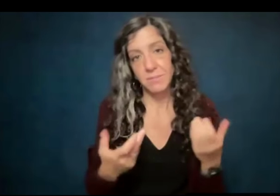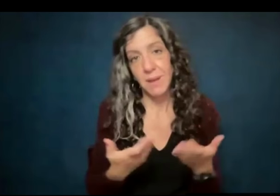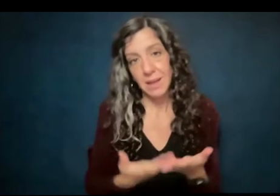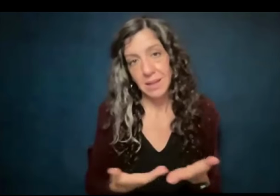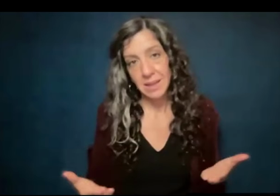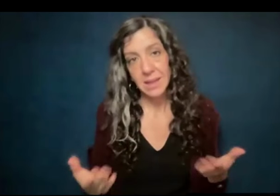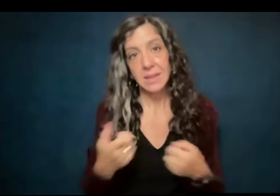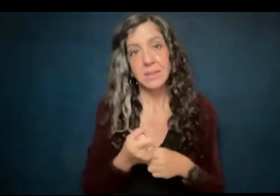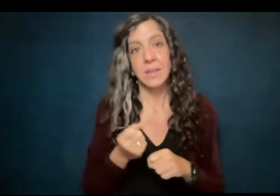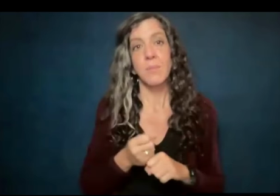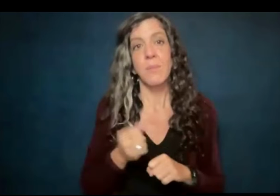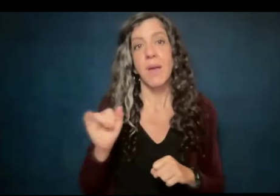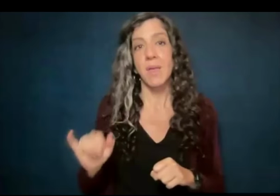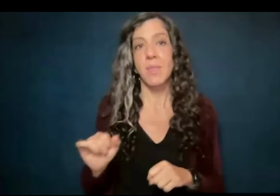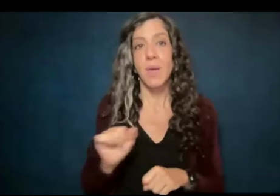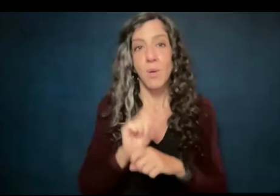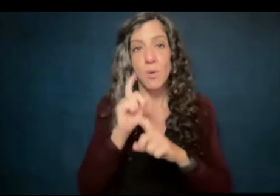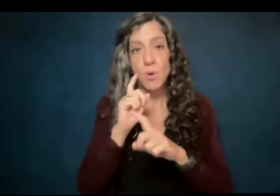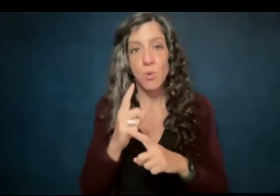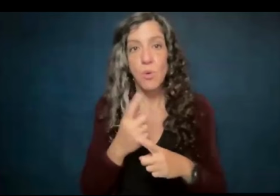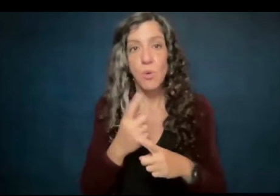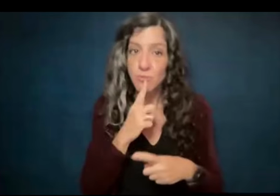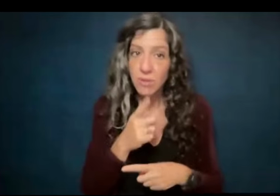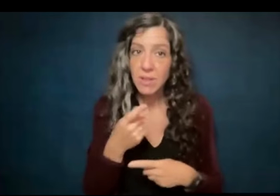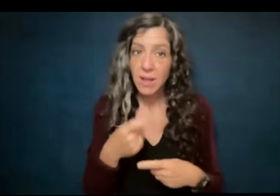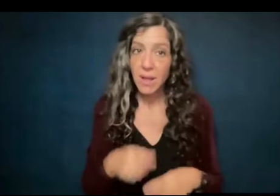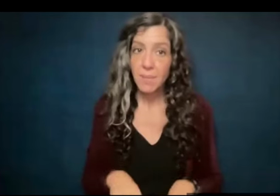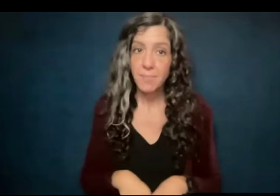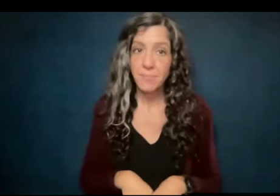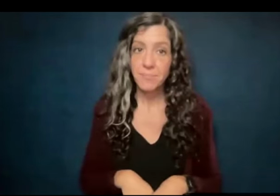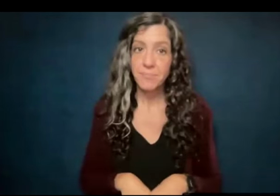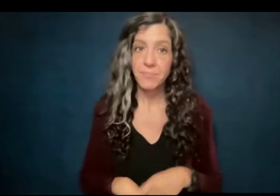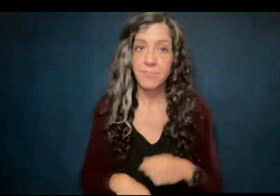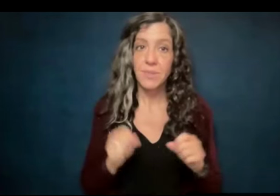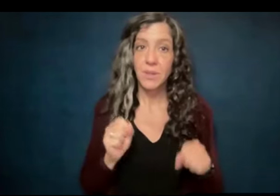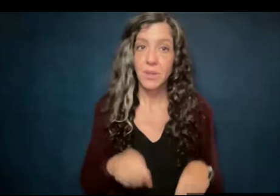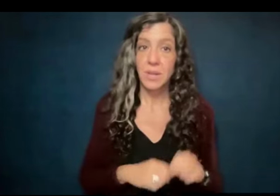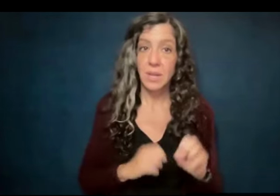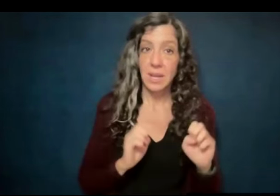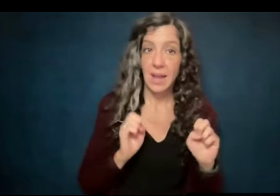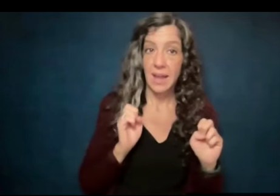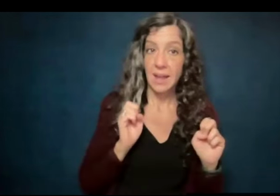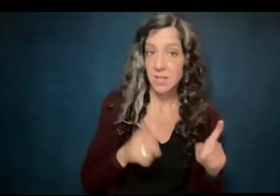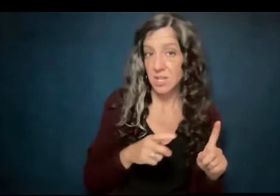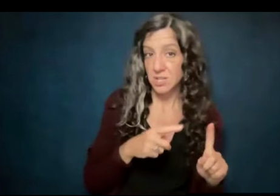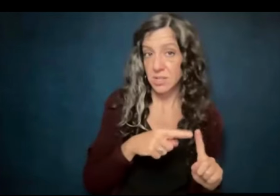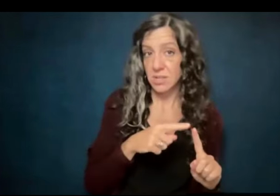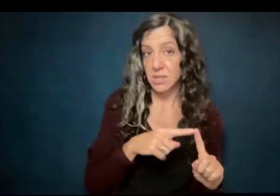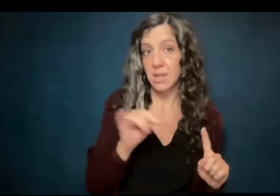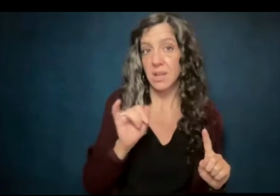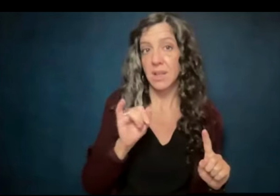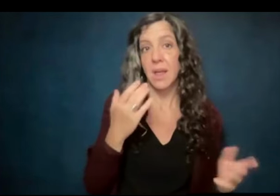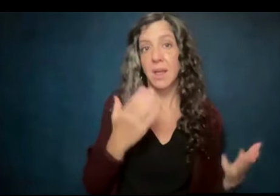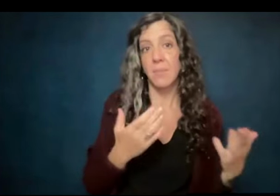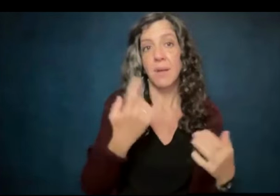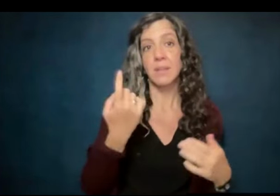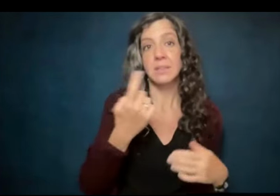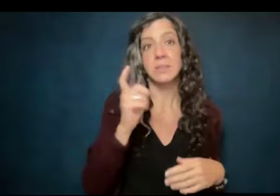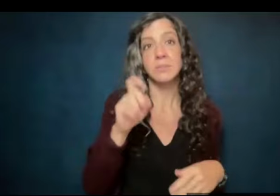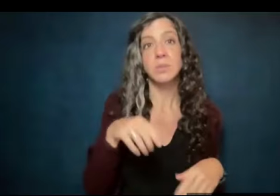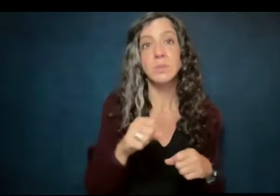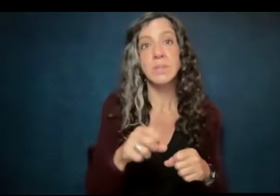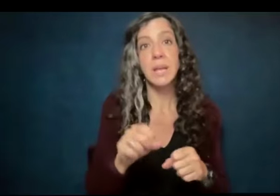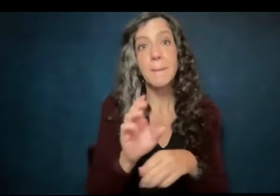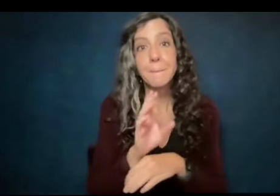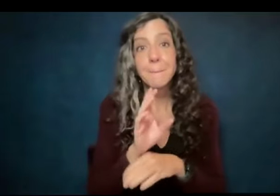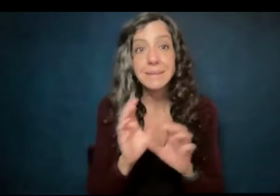that work goal a reality. It could be education. So maybe somebody needs to take, for example, some business courses,